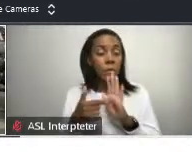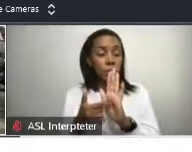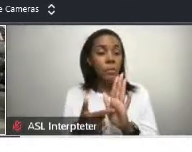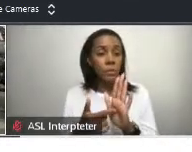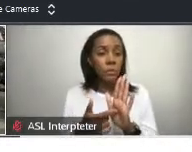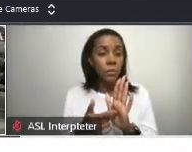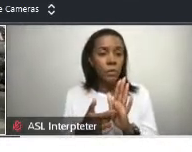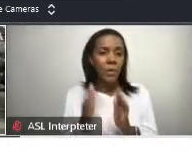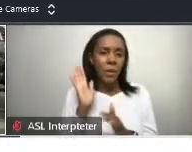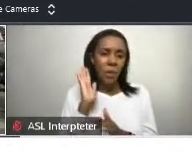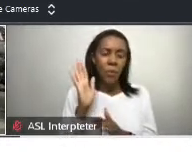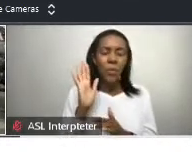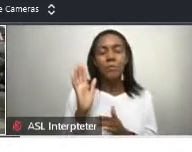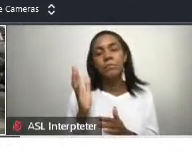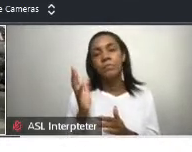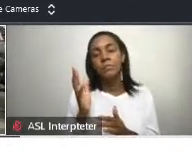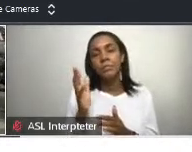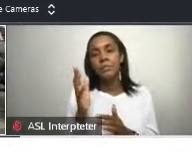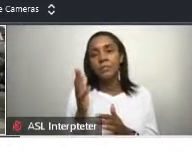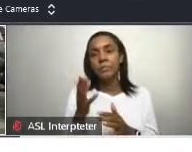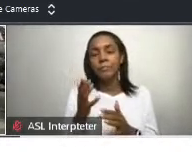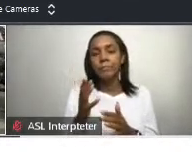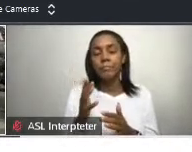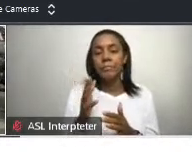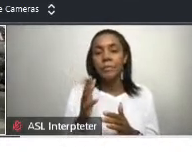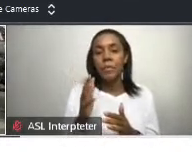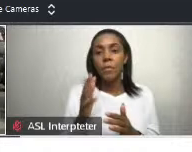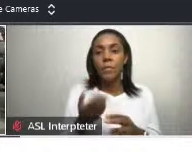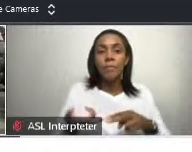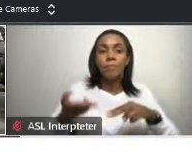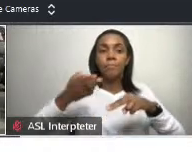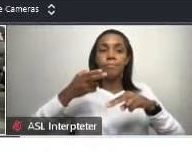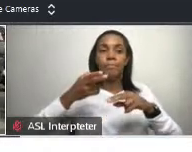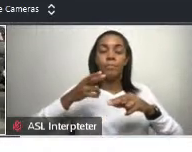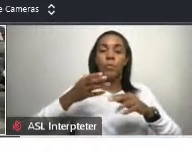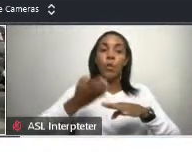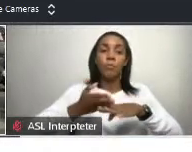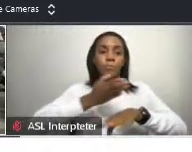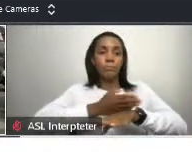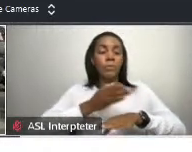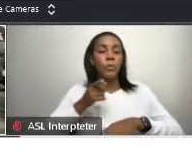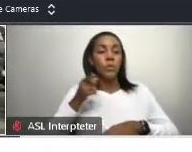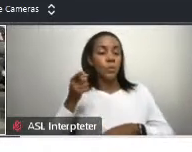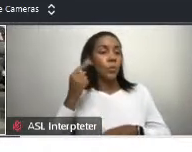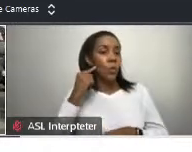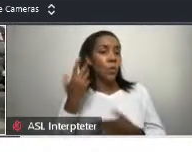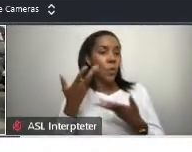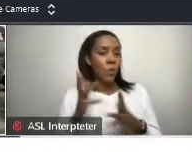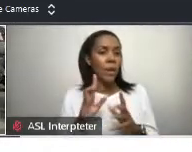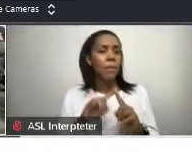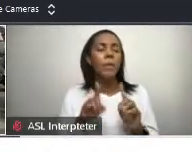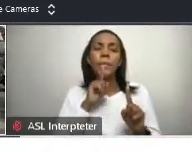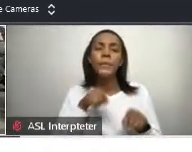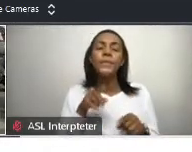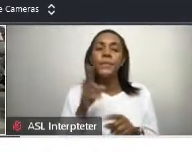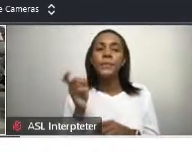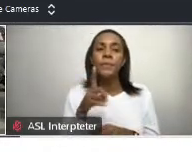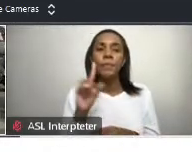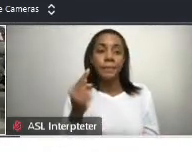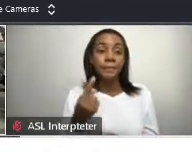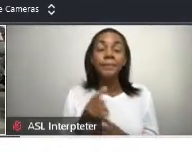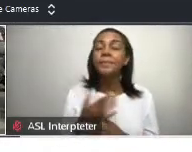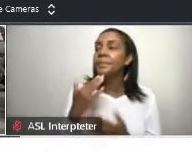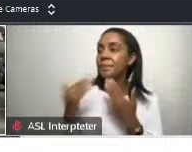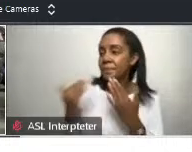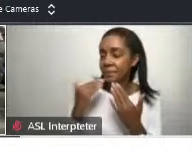that will kind of enhance what you've already heard from Mr. Backus. So we'll answer the question first. Thank